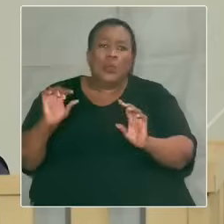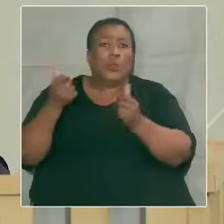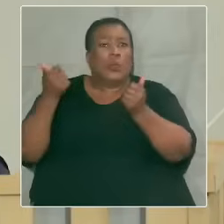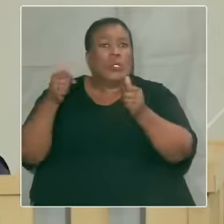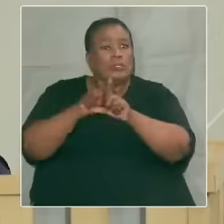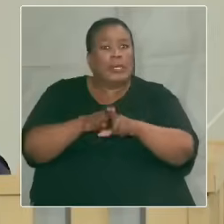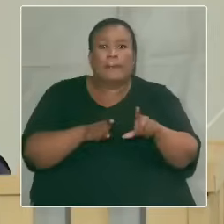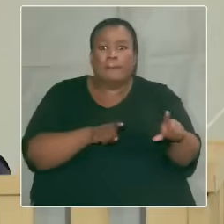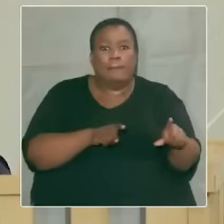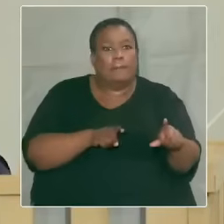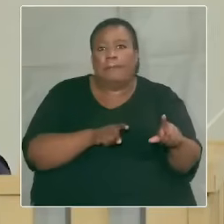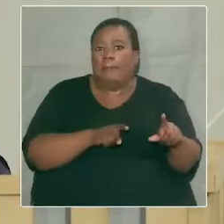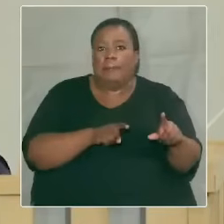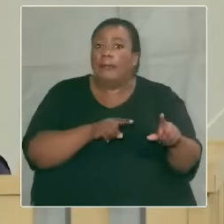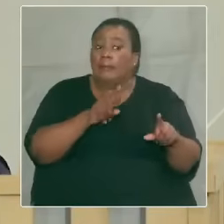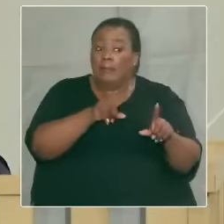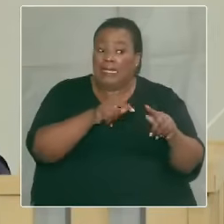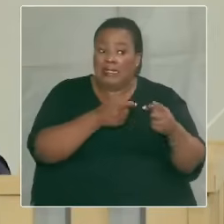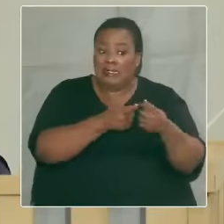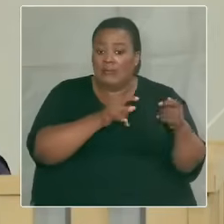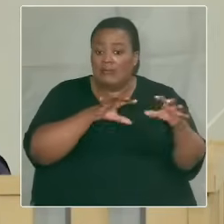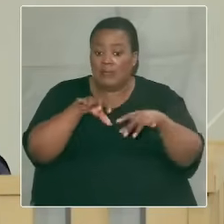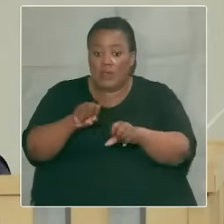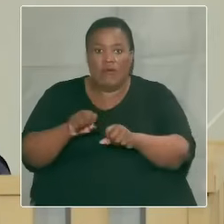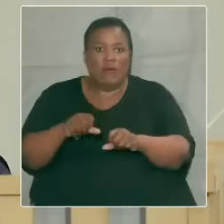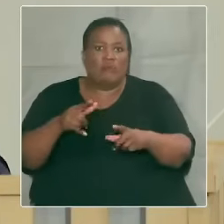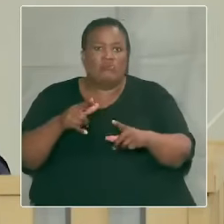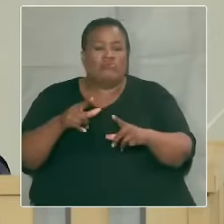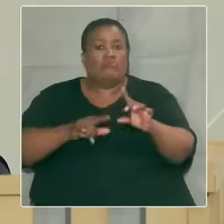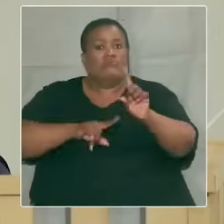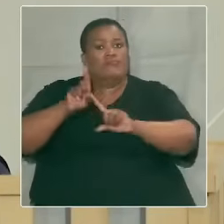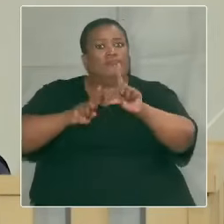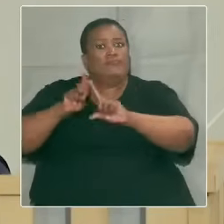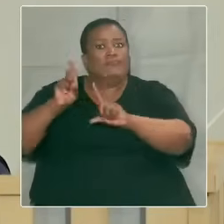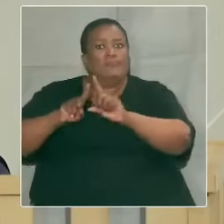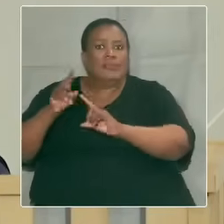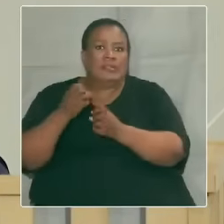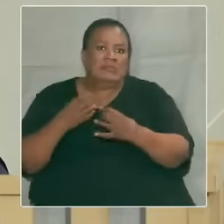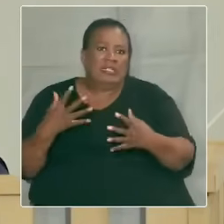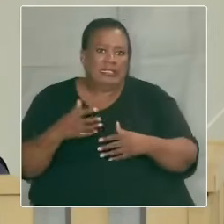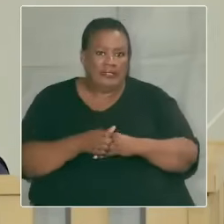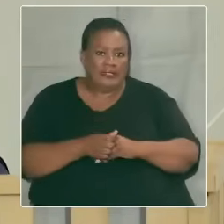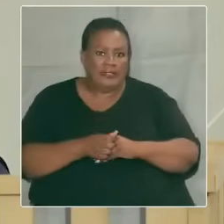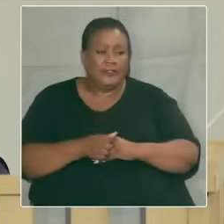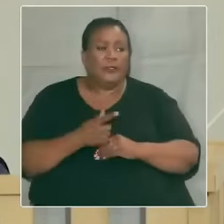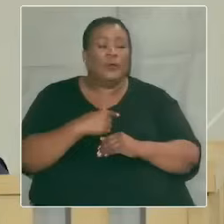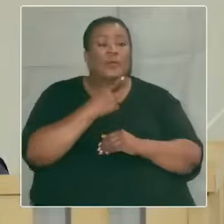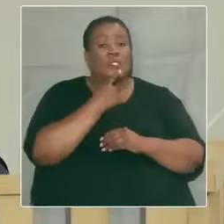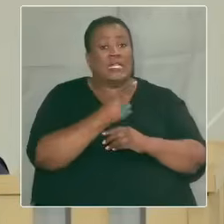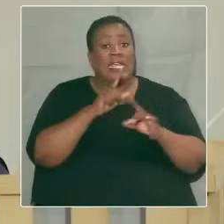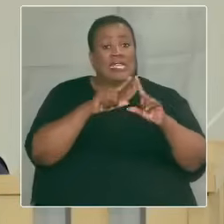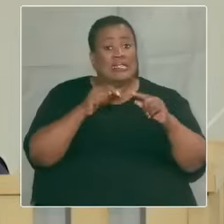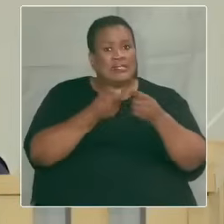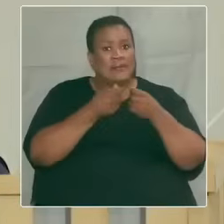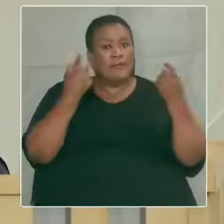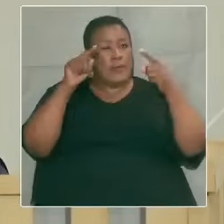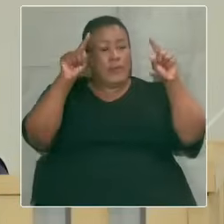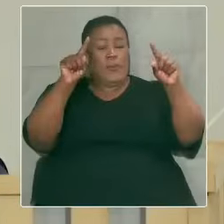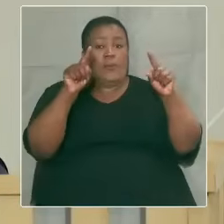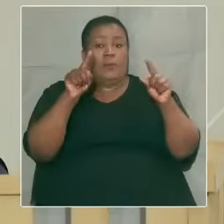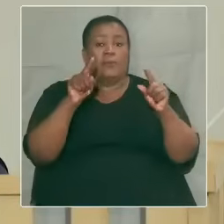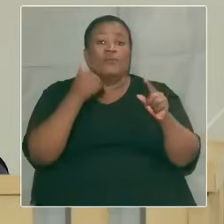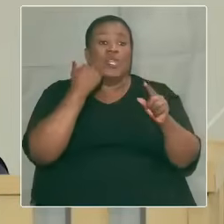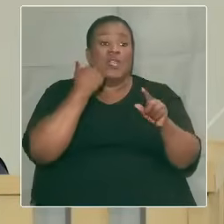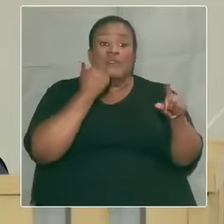its nature, we are saying that the team is a success. If